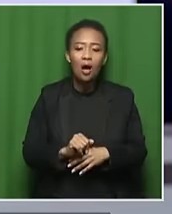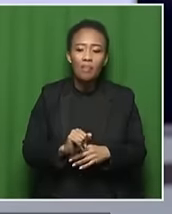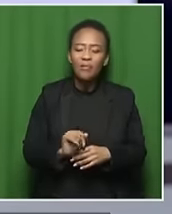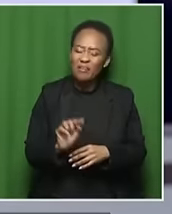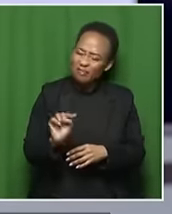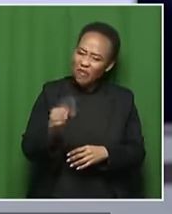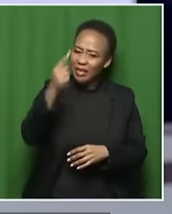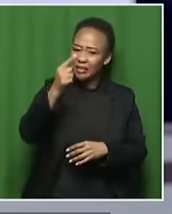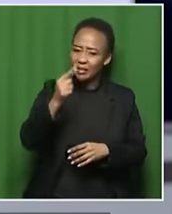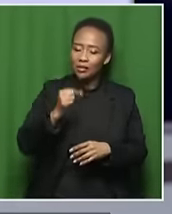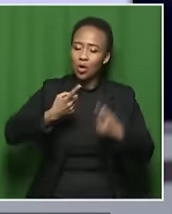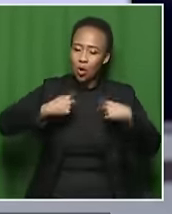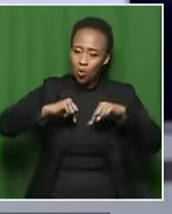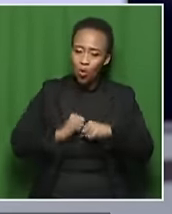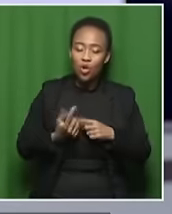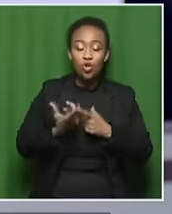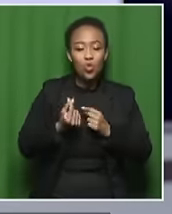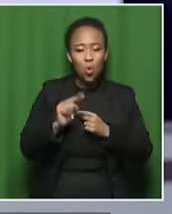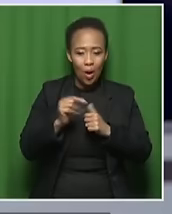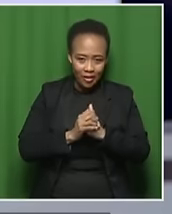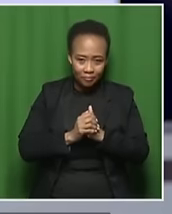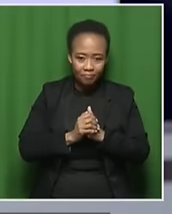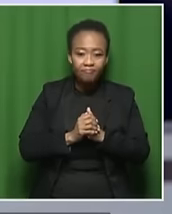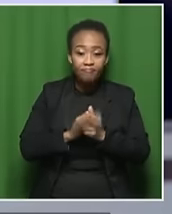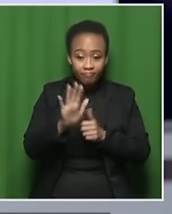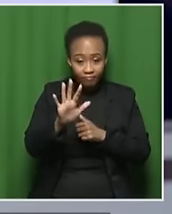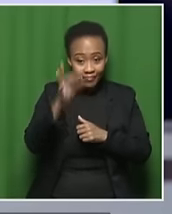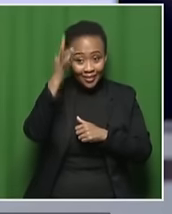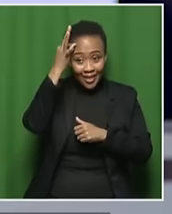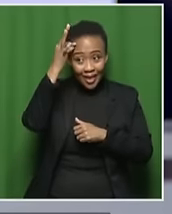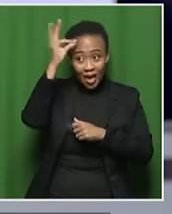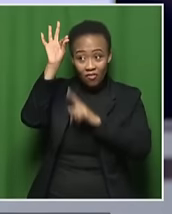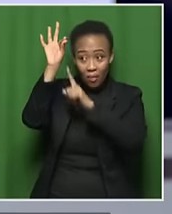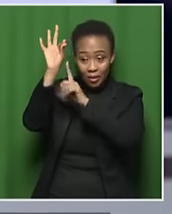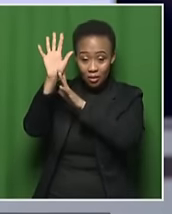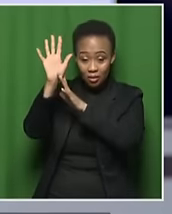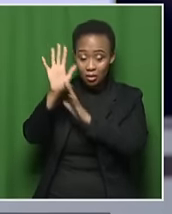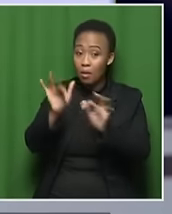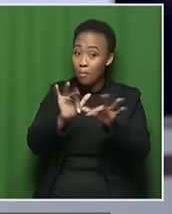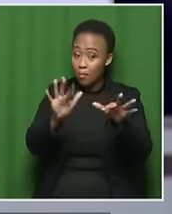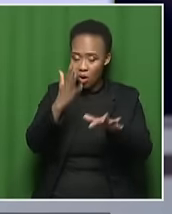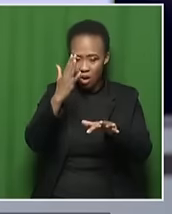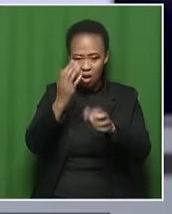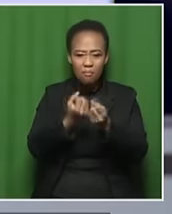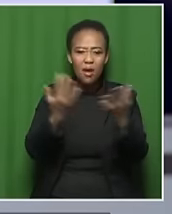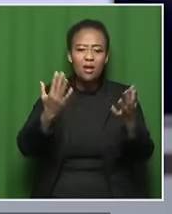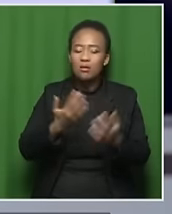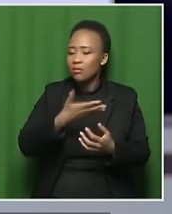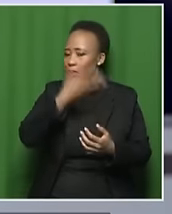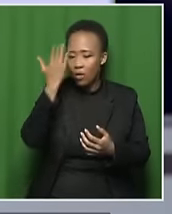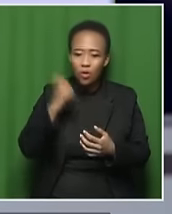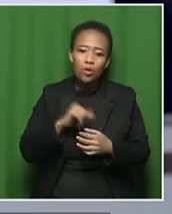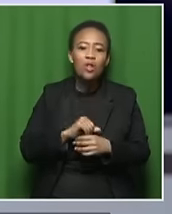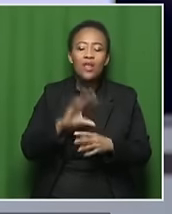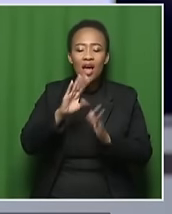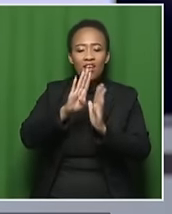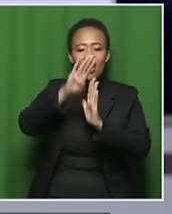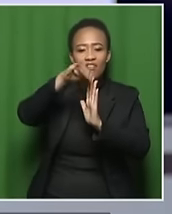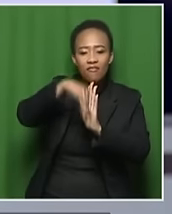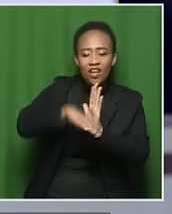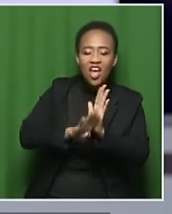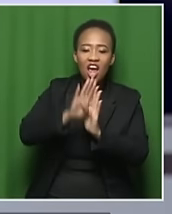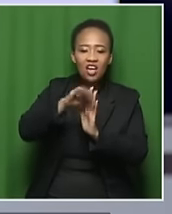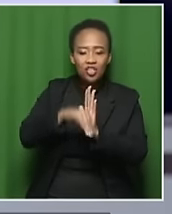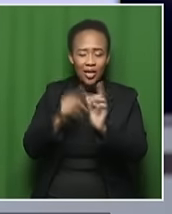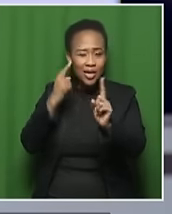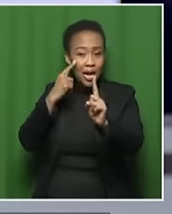Sakina, is this government, a lot of people don't know it, this government put in a policy called inflation targeting. They